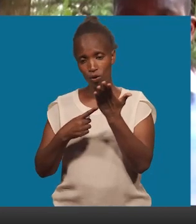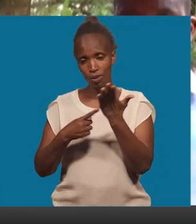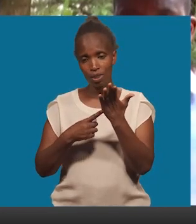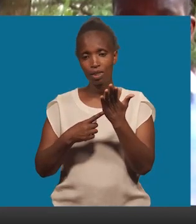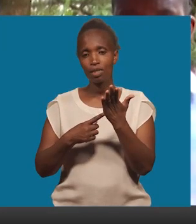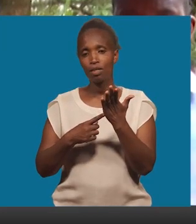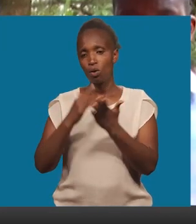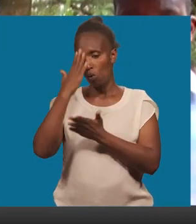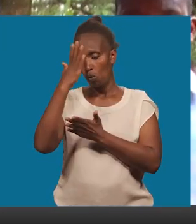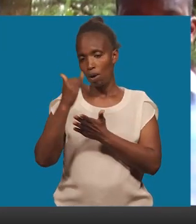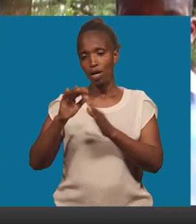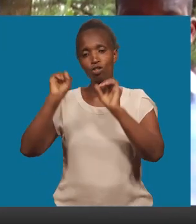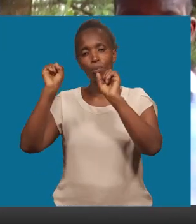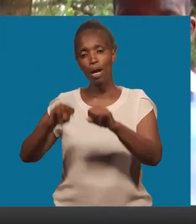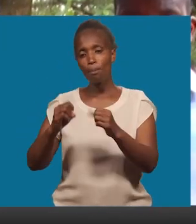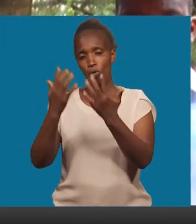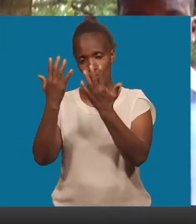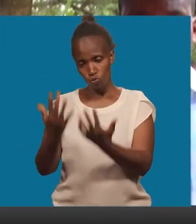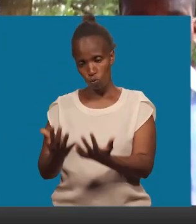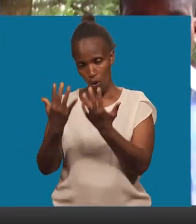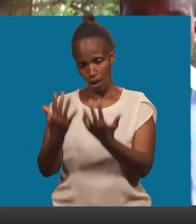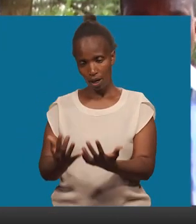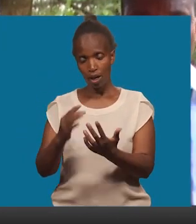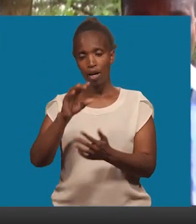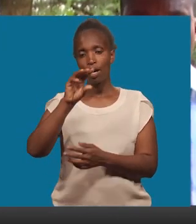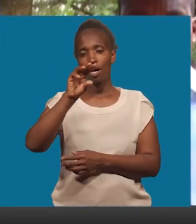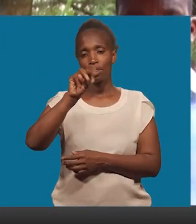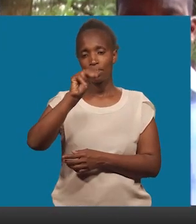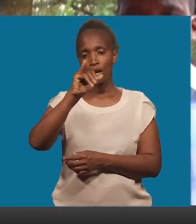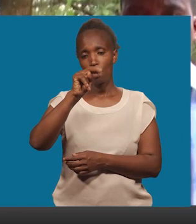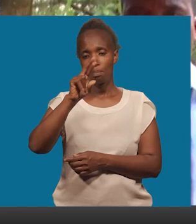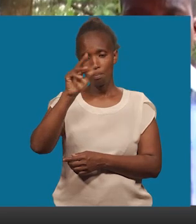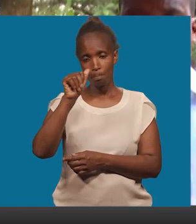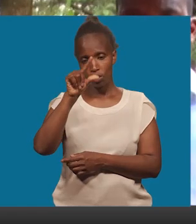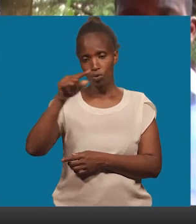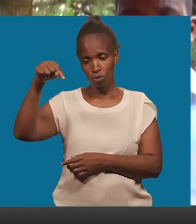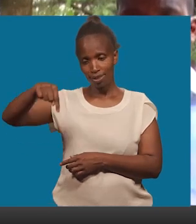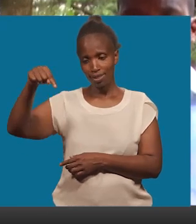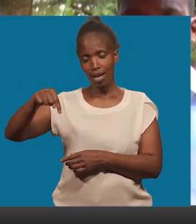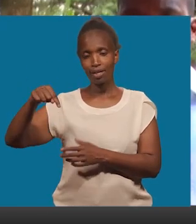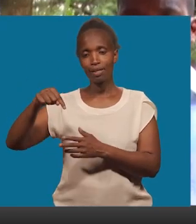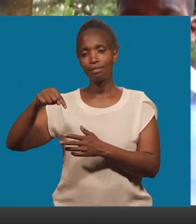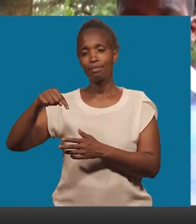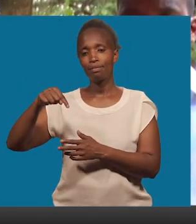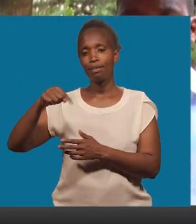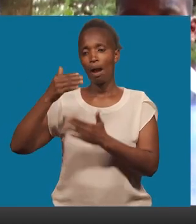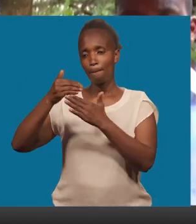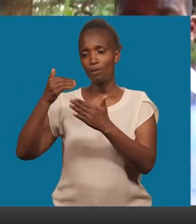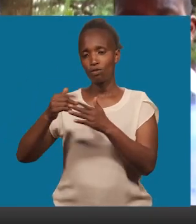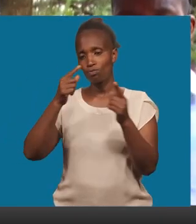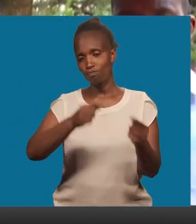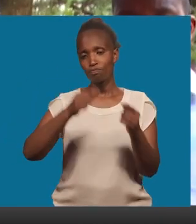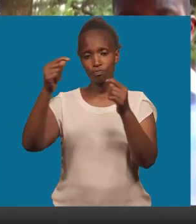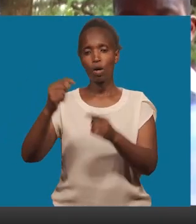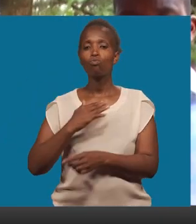can quantify our minerals within the country. So very soon we want Madini House to be registered